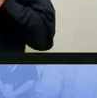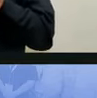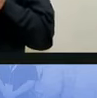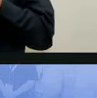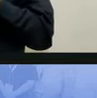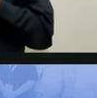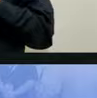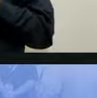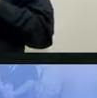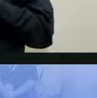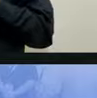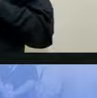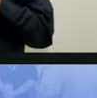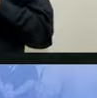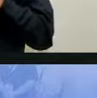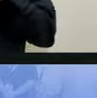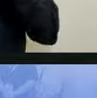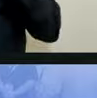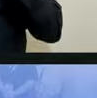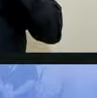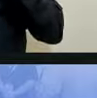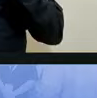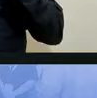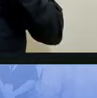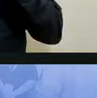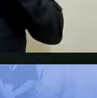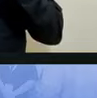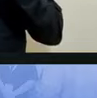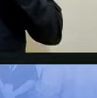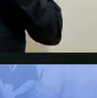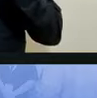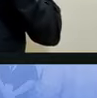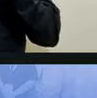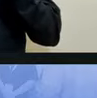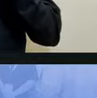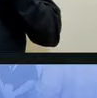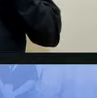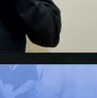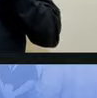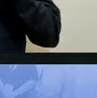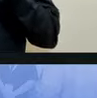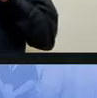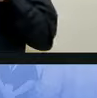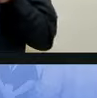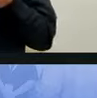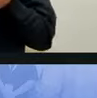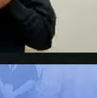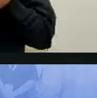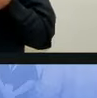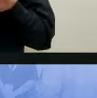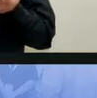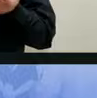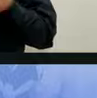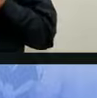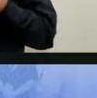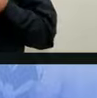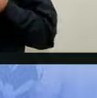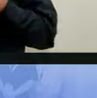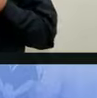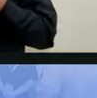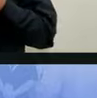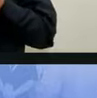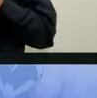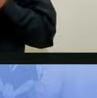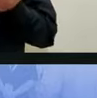that 65% of the SDGs targets are linked to the work and mandate that we do at the local and regional level. So that's